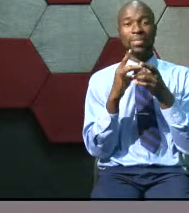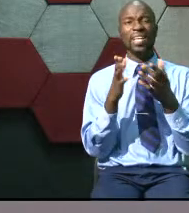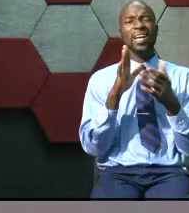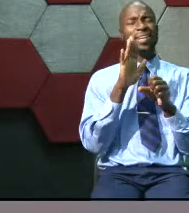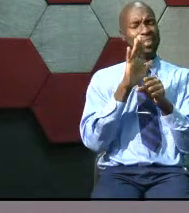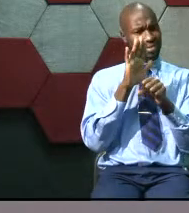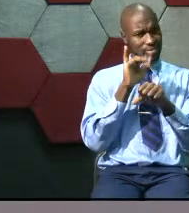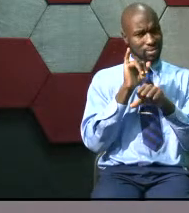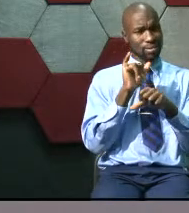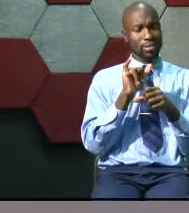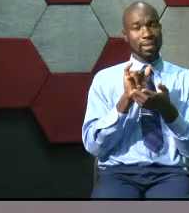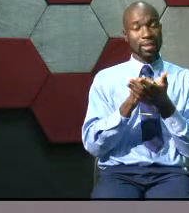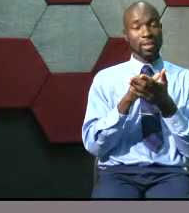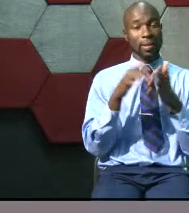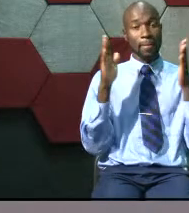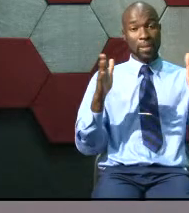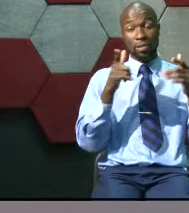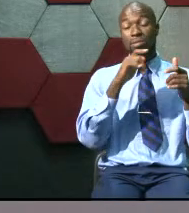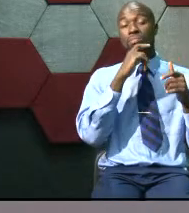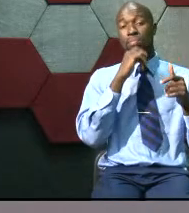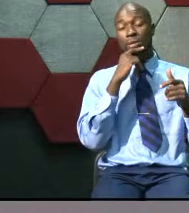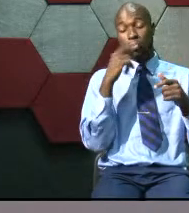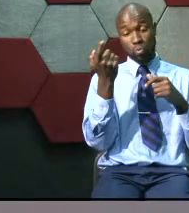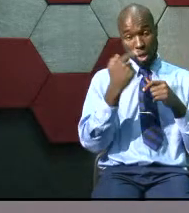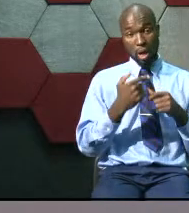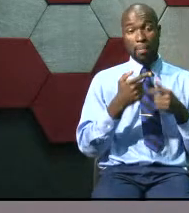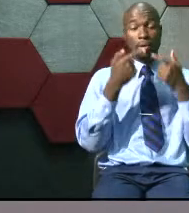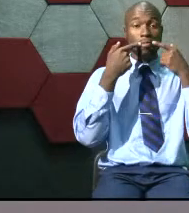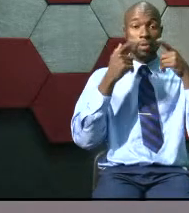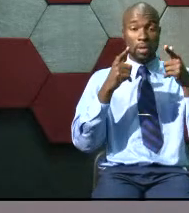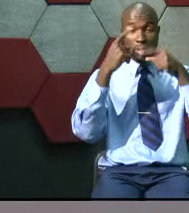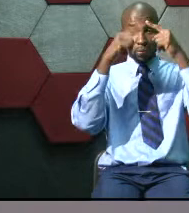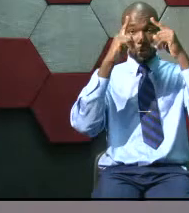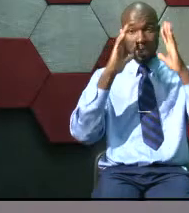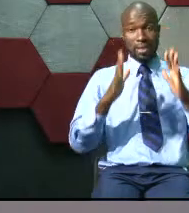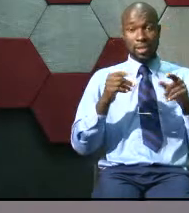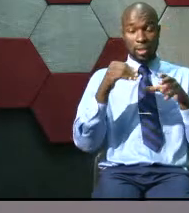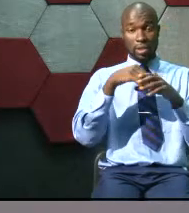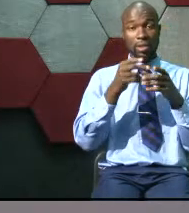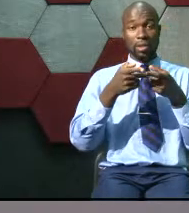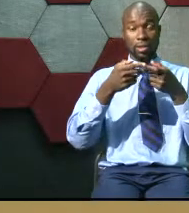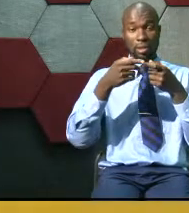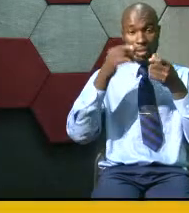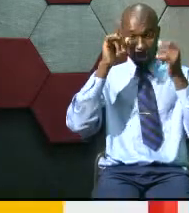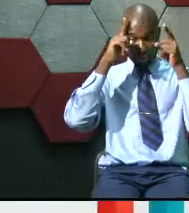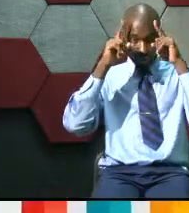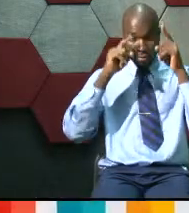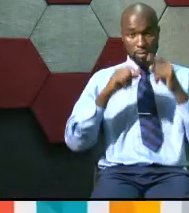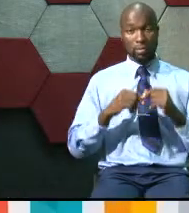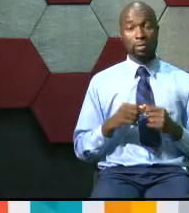one. That's a big one. And he's a big man to come and announce the winners in the Innovative Project in Health.